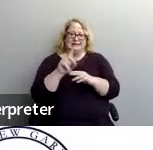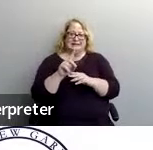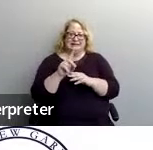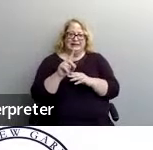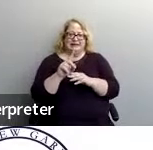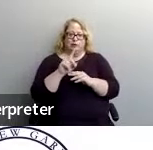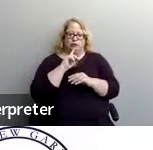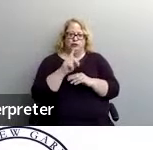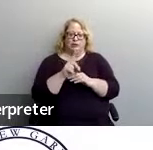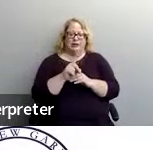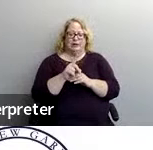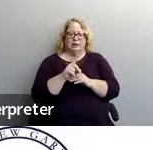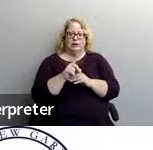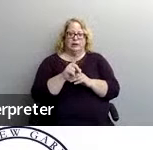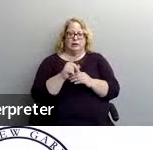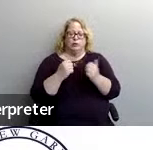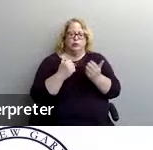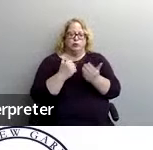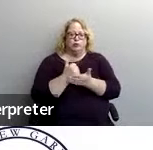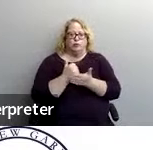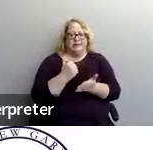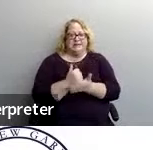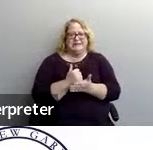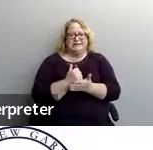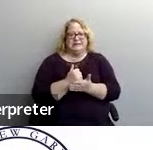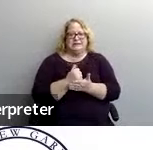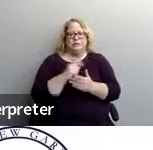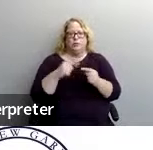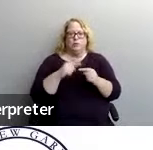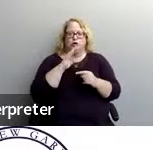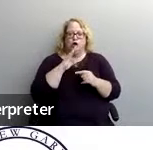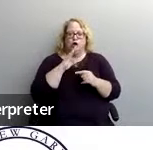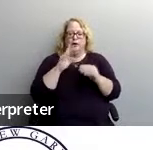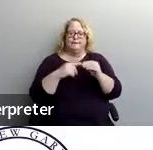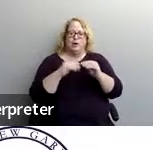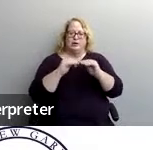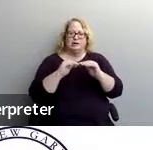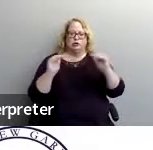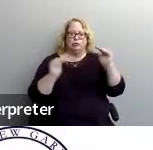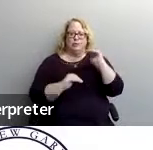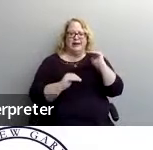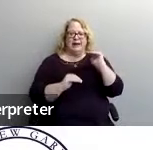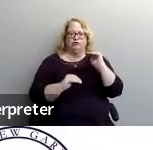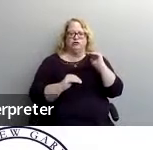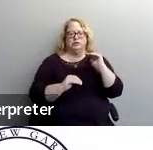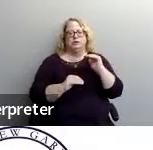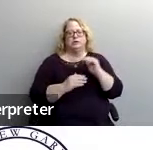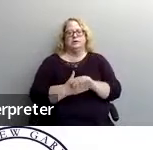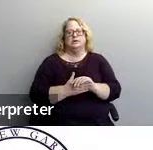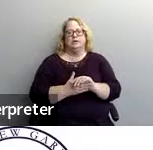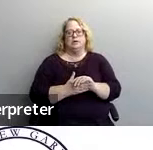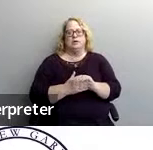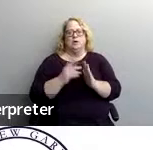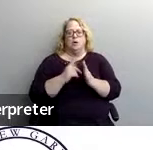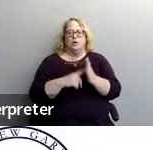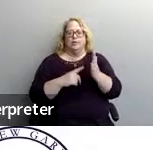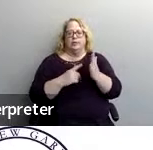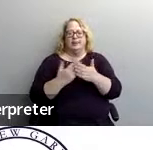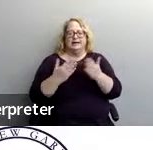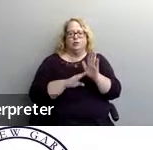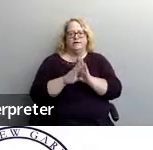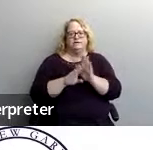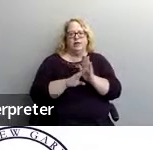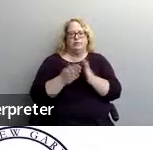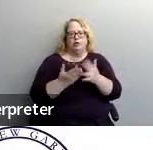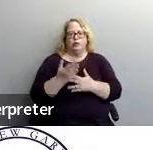really combat and to assist as we talk about disproportionality is the aspects that were developed through the framework